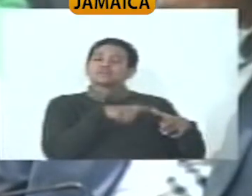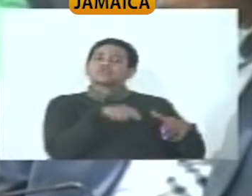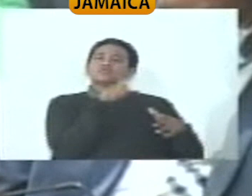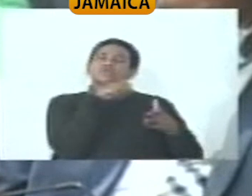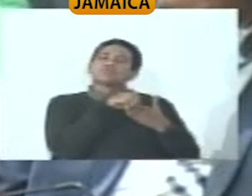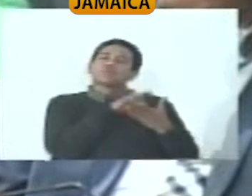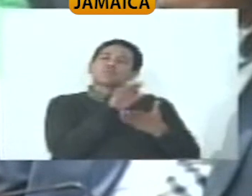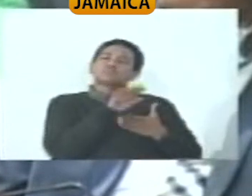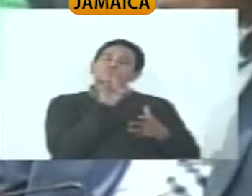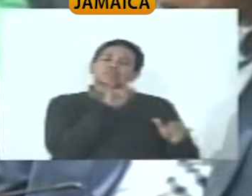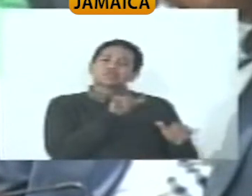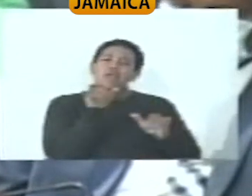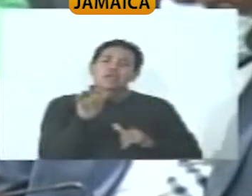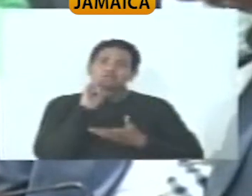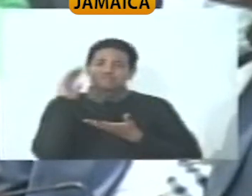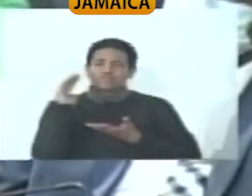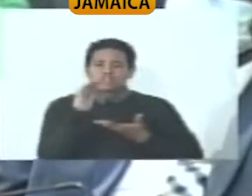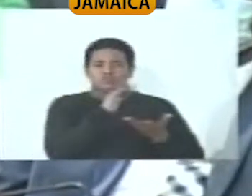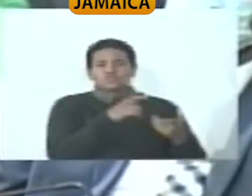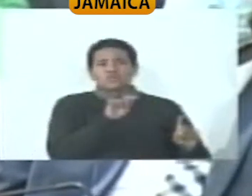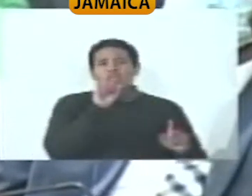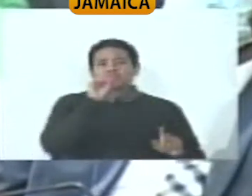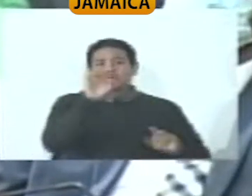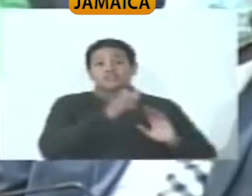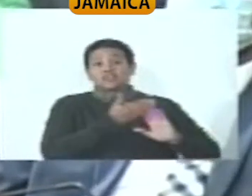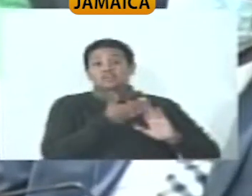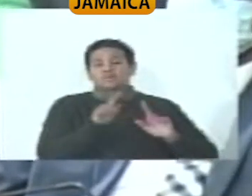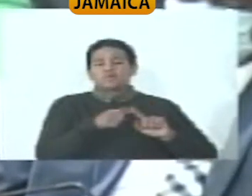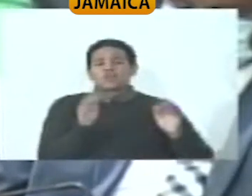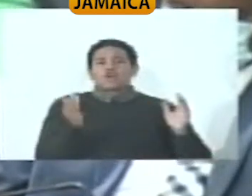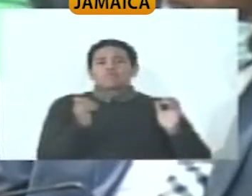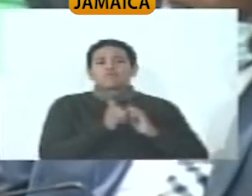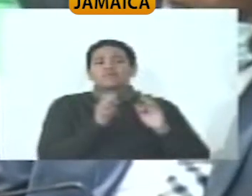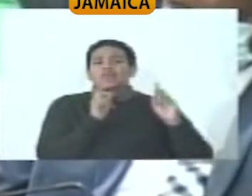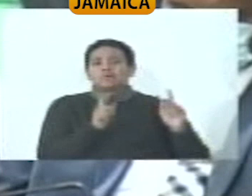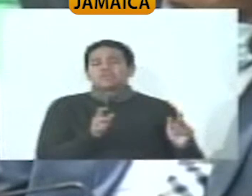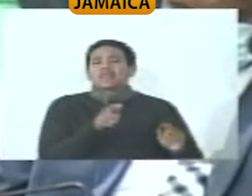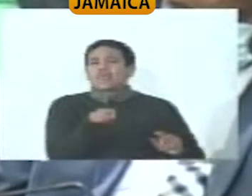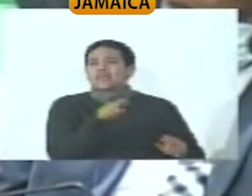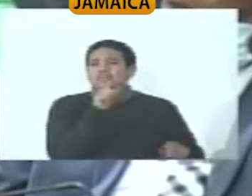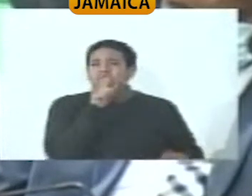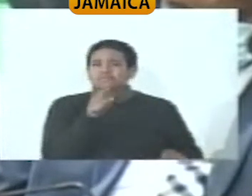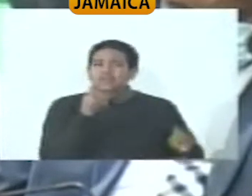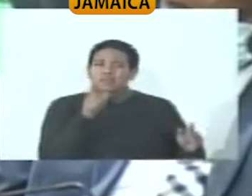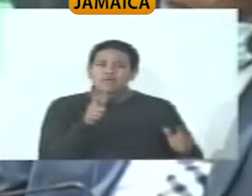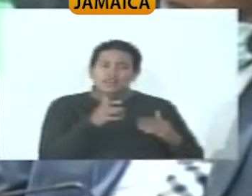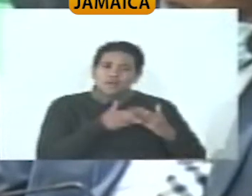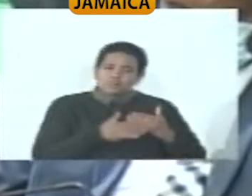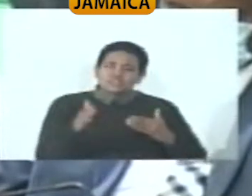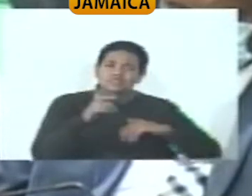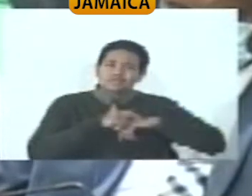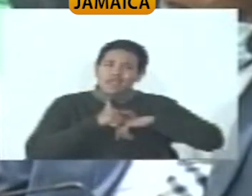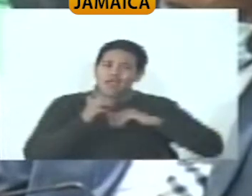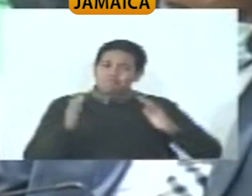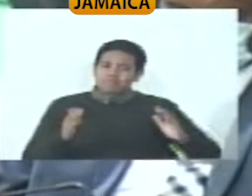recorded similar reductions during the SOE when compared with the immediately preceding period.